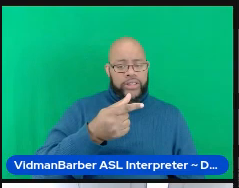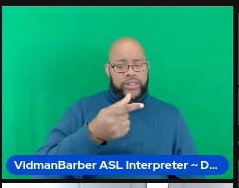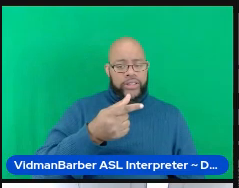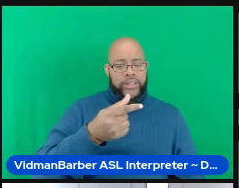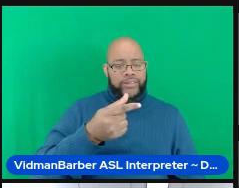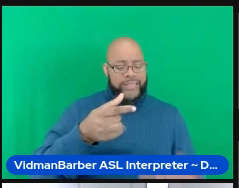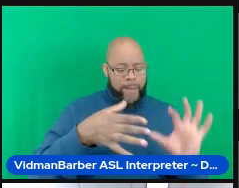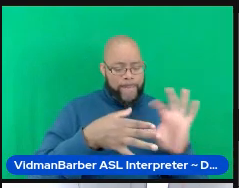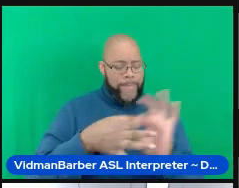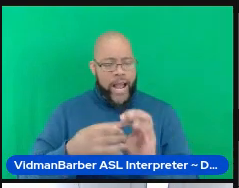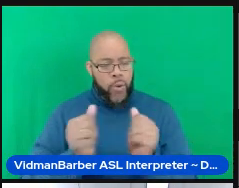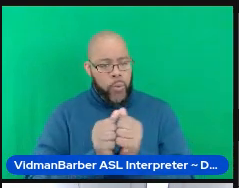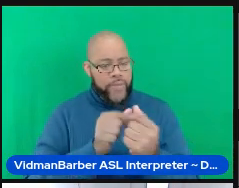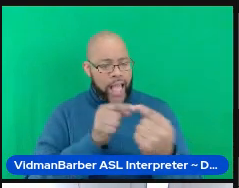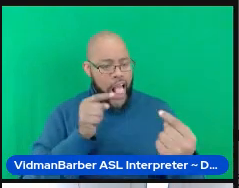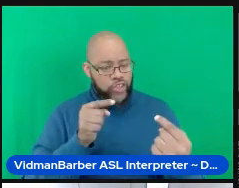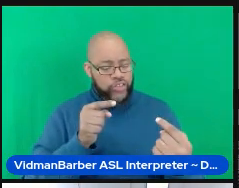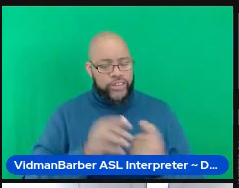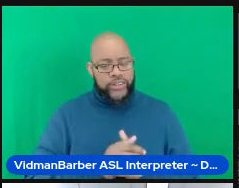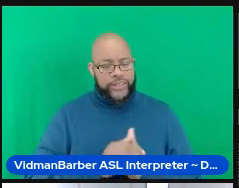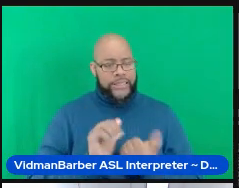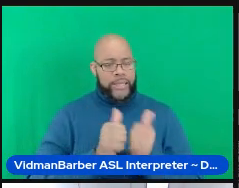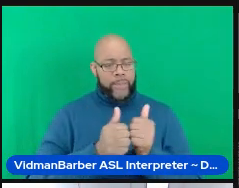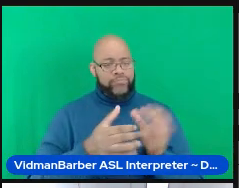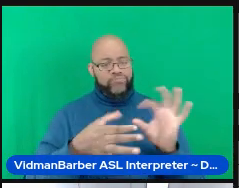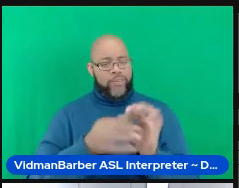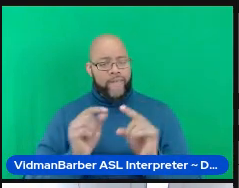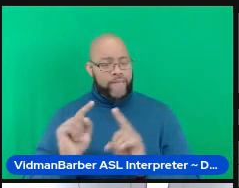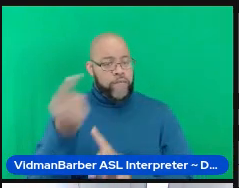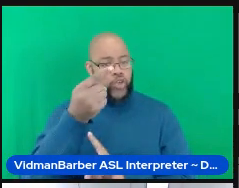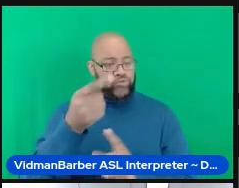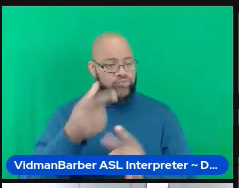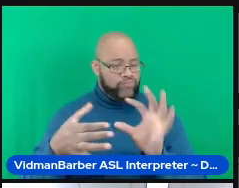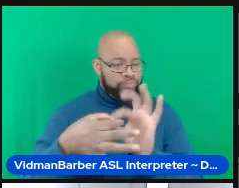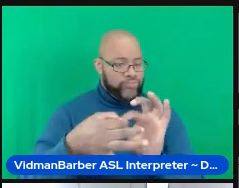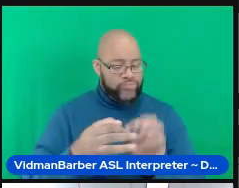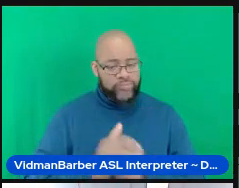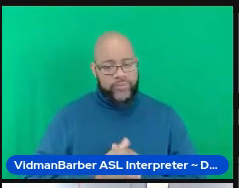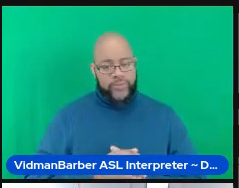allergens. Right. So